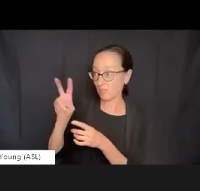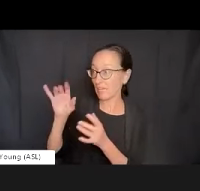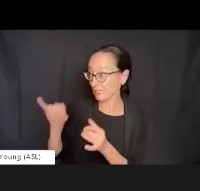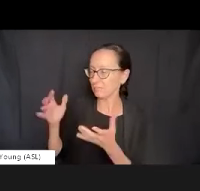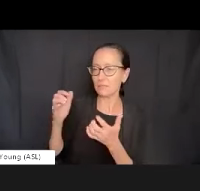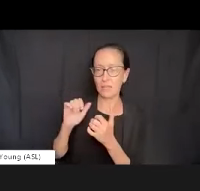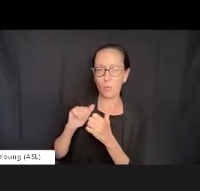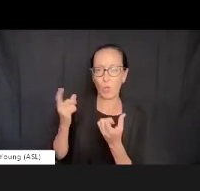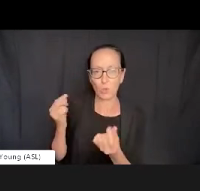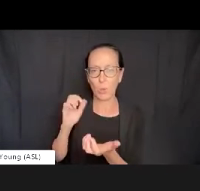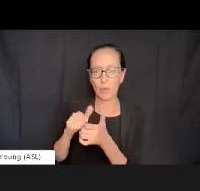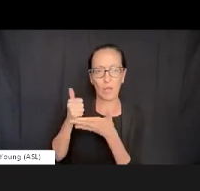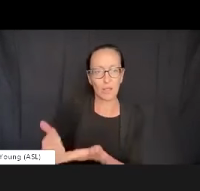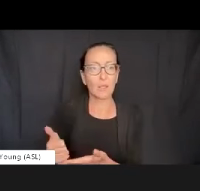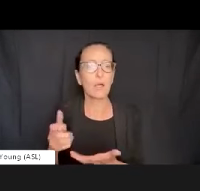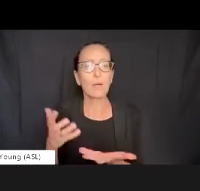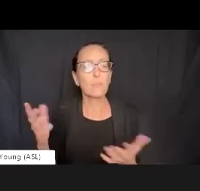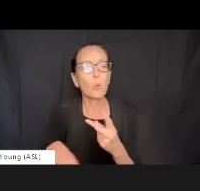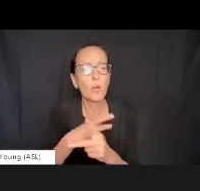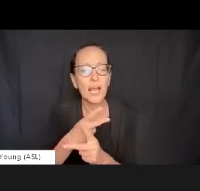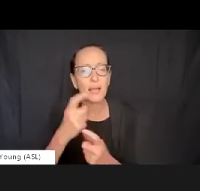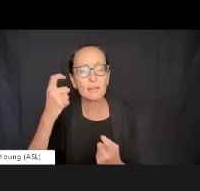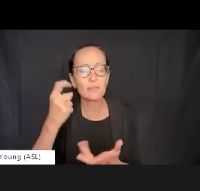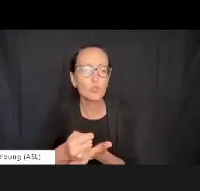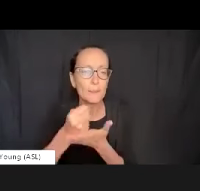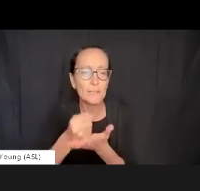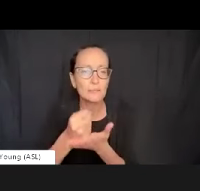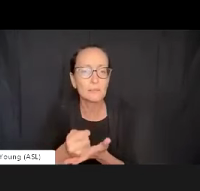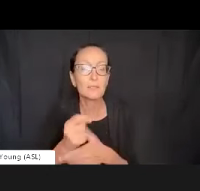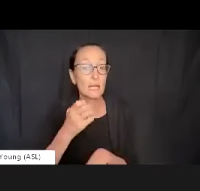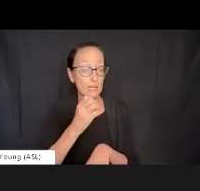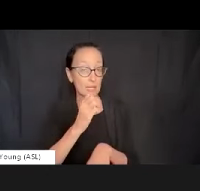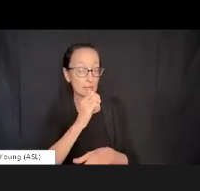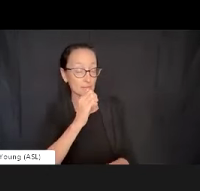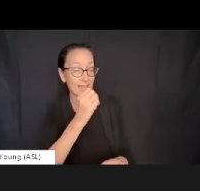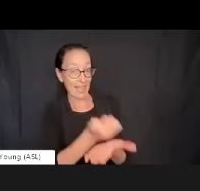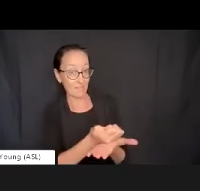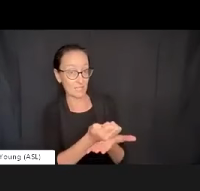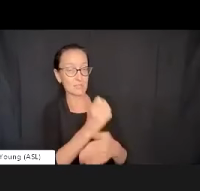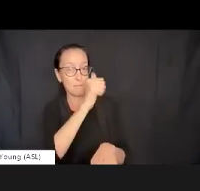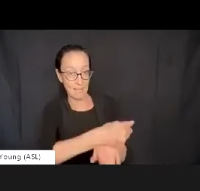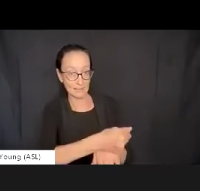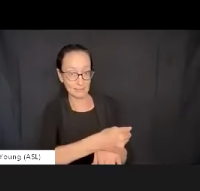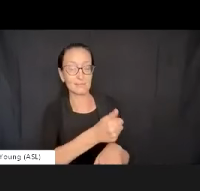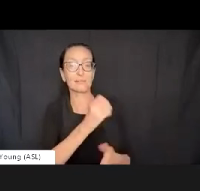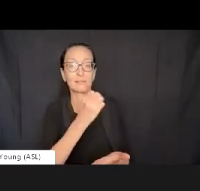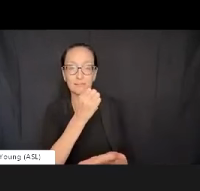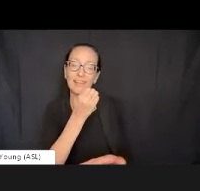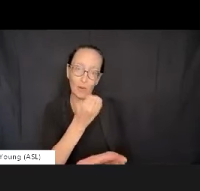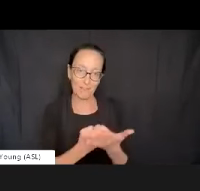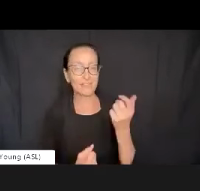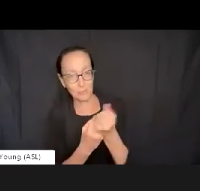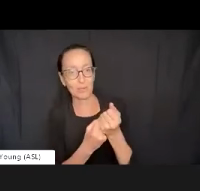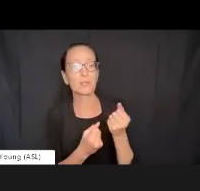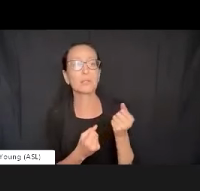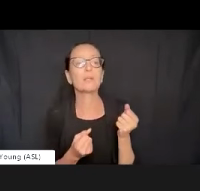Treatments, interventions that are considered evidence-based treatments or evidence-supported treatments, EBTs, usually are identified